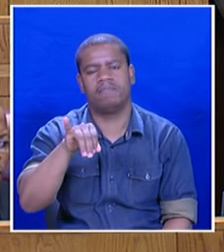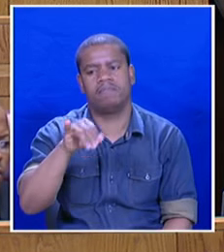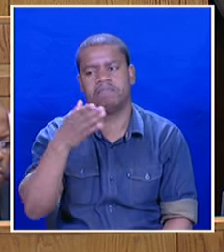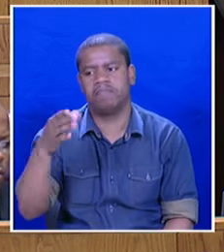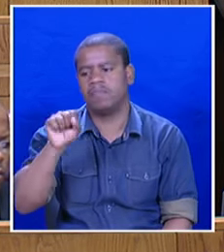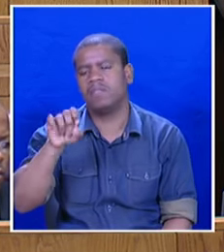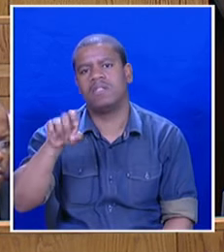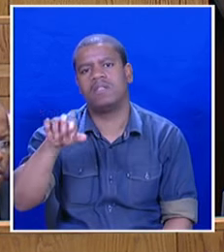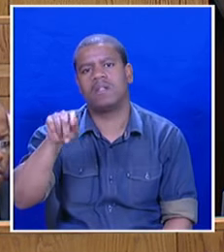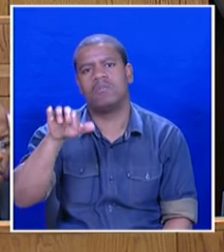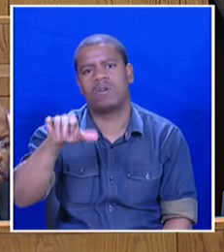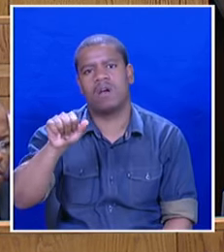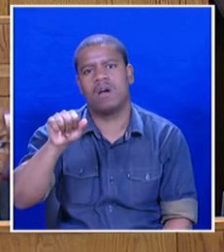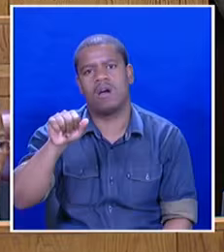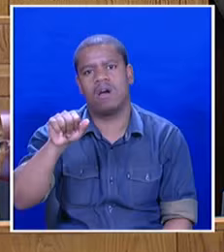Thobejane.